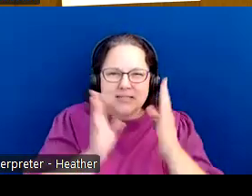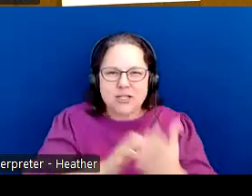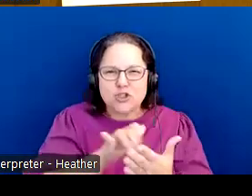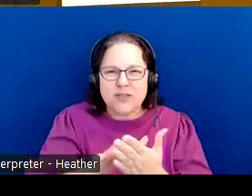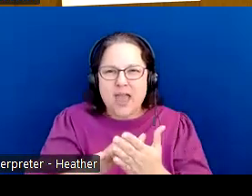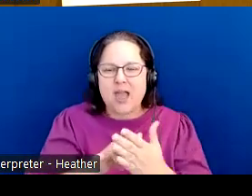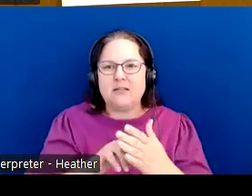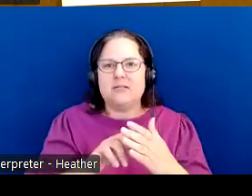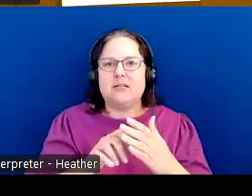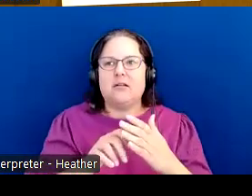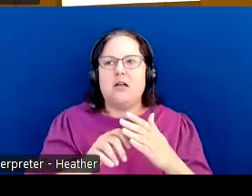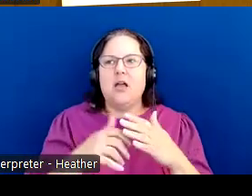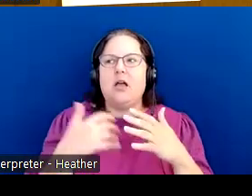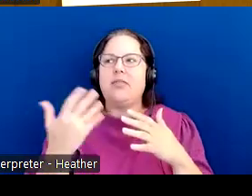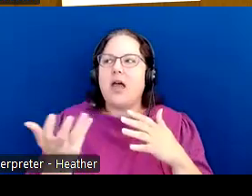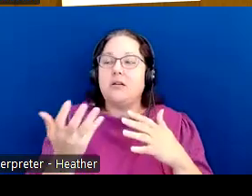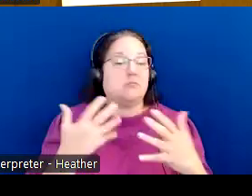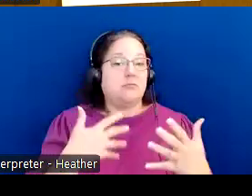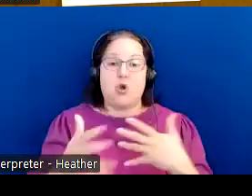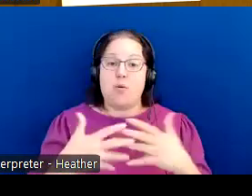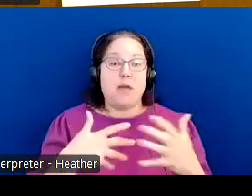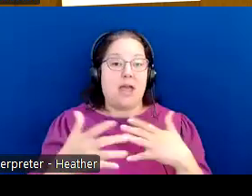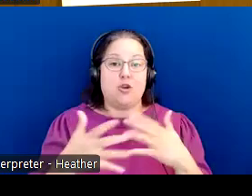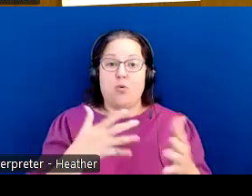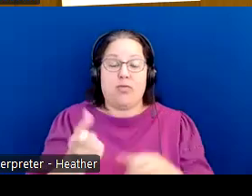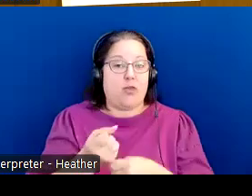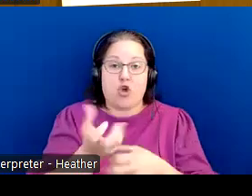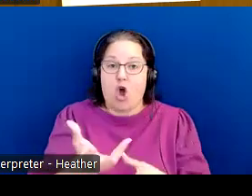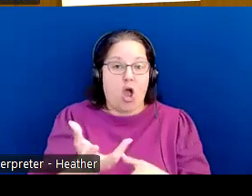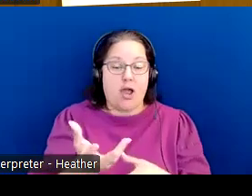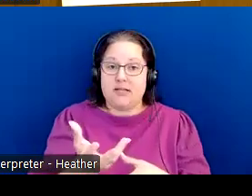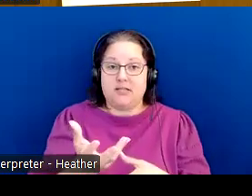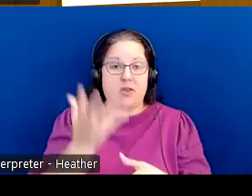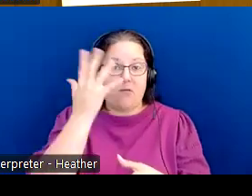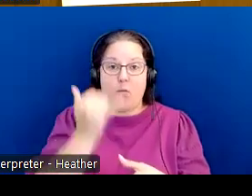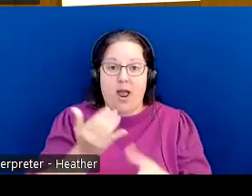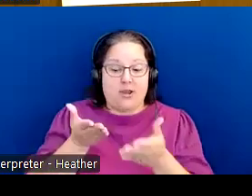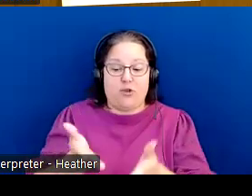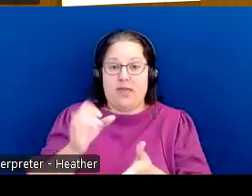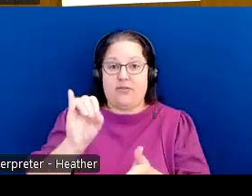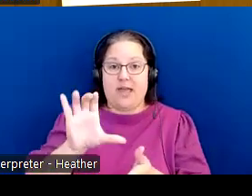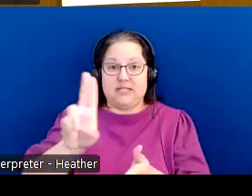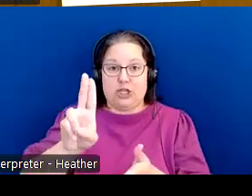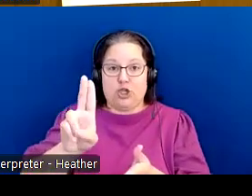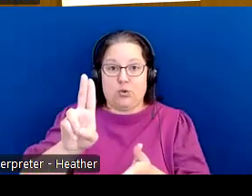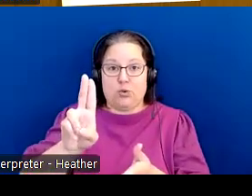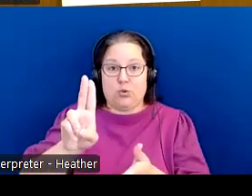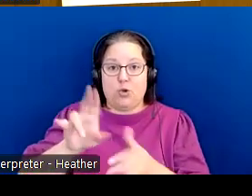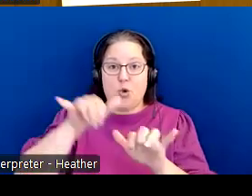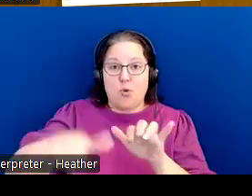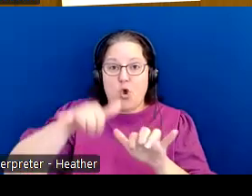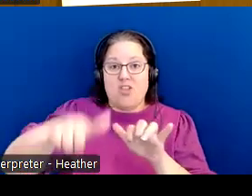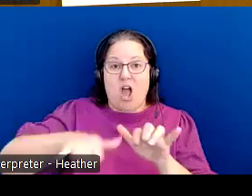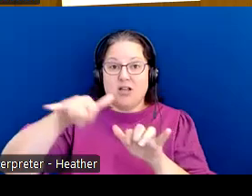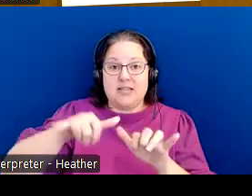the recognition that no matter what the cause of somebody ending up in an ICU, prolonged stays in the ICU